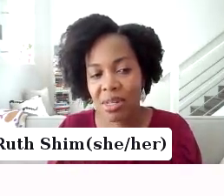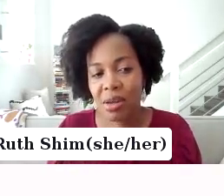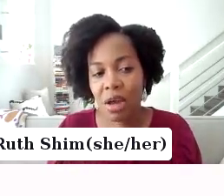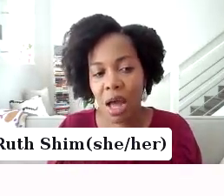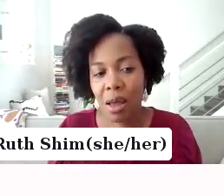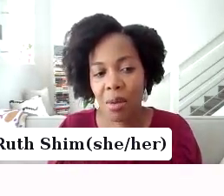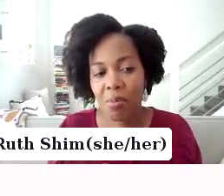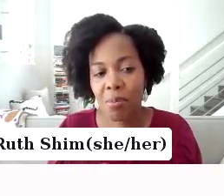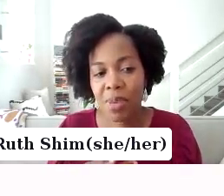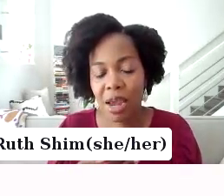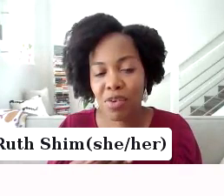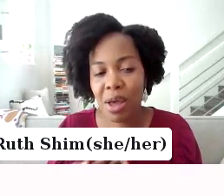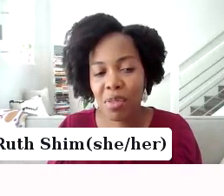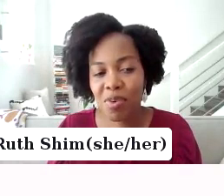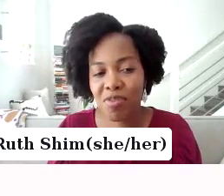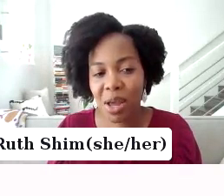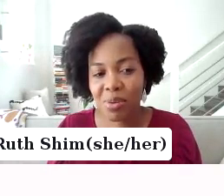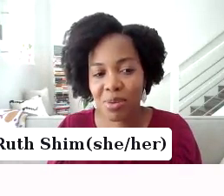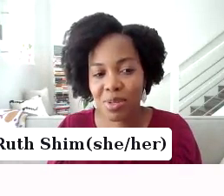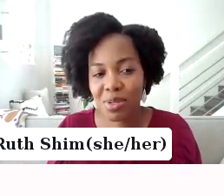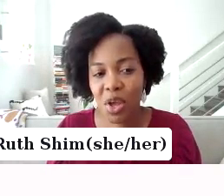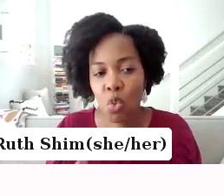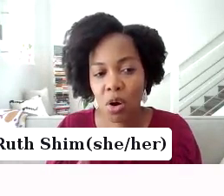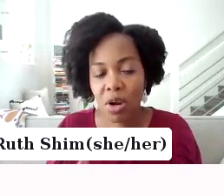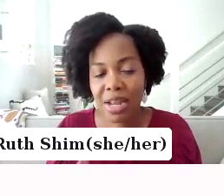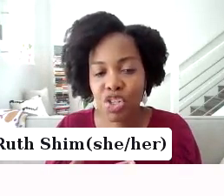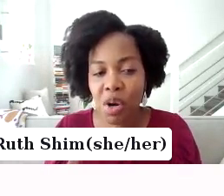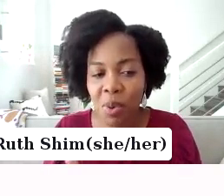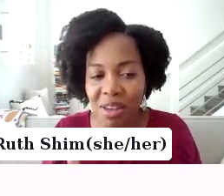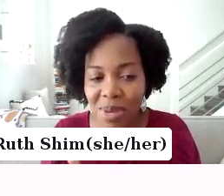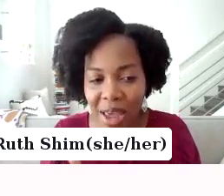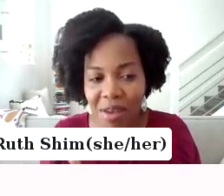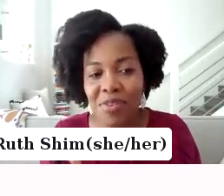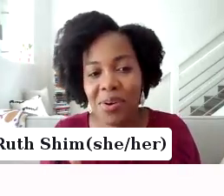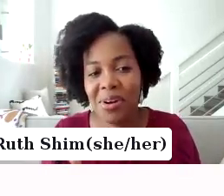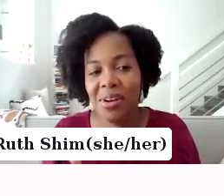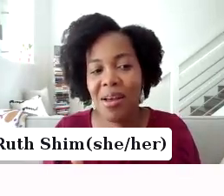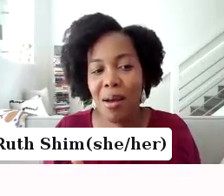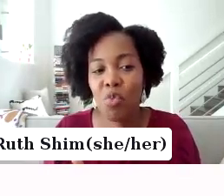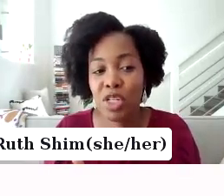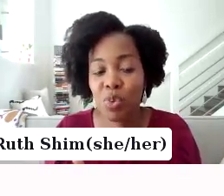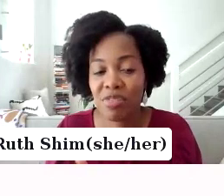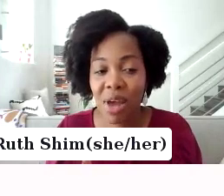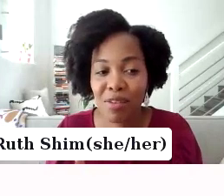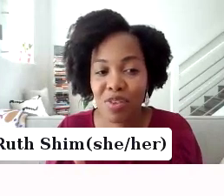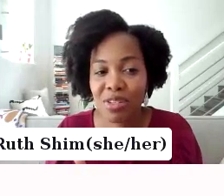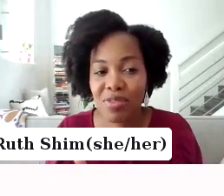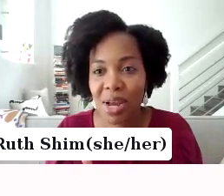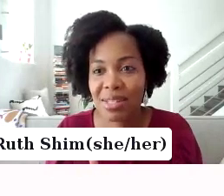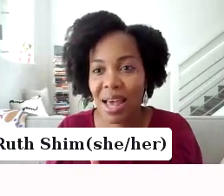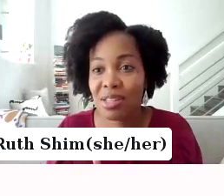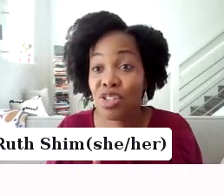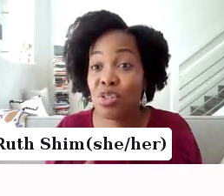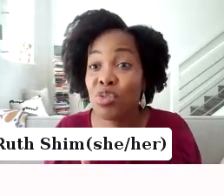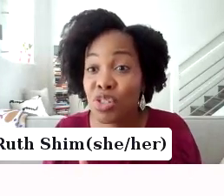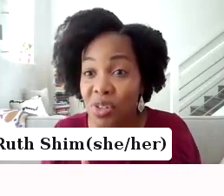white behavioral health providers were interpreting behavior, which was fighting for civil